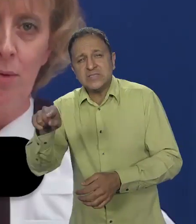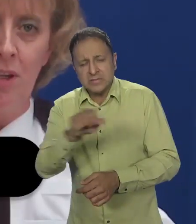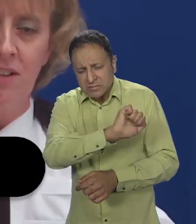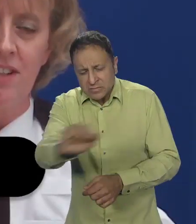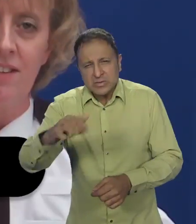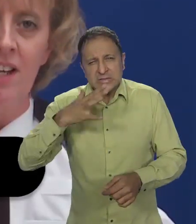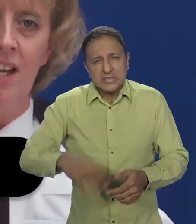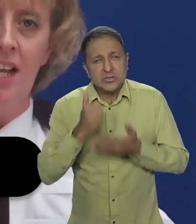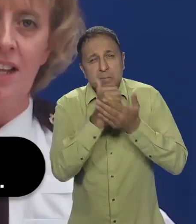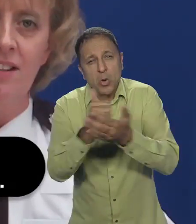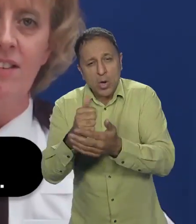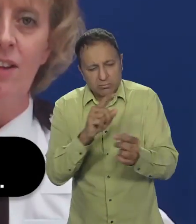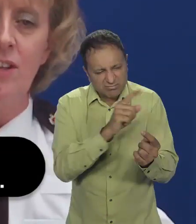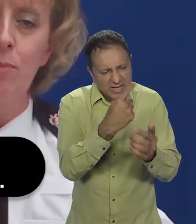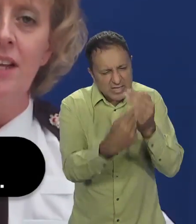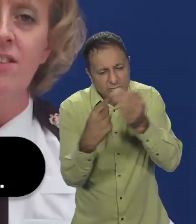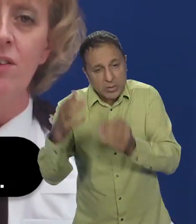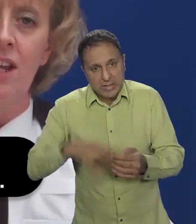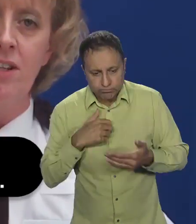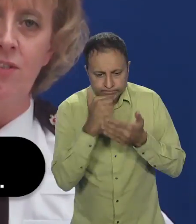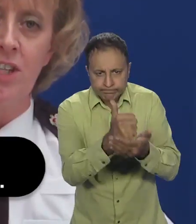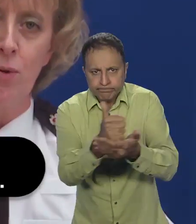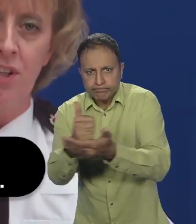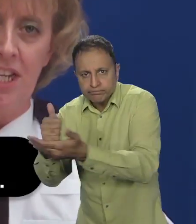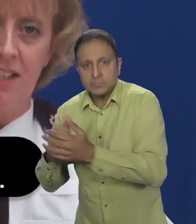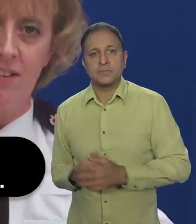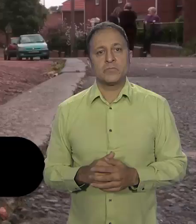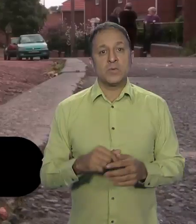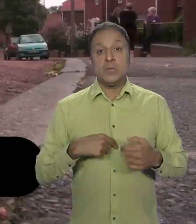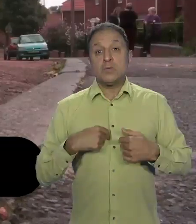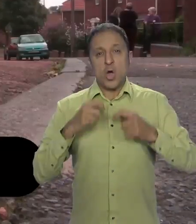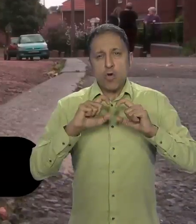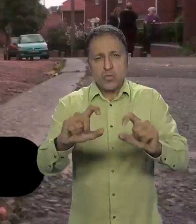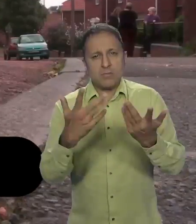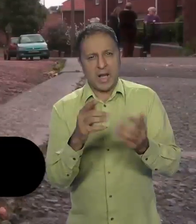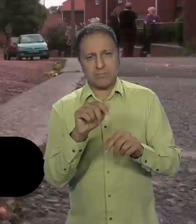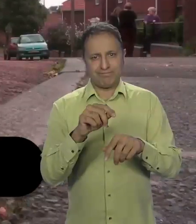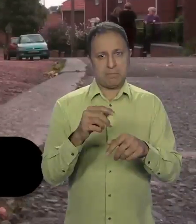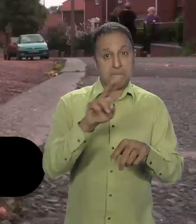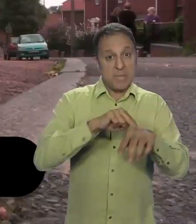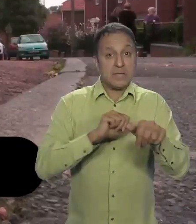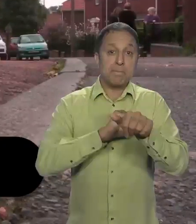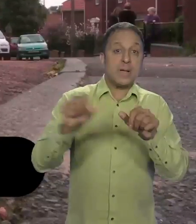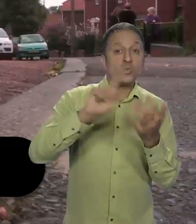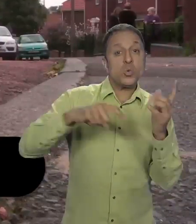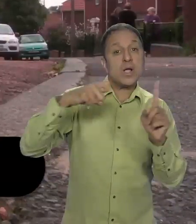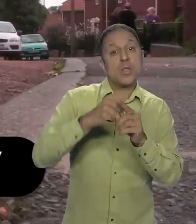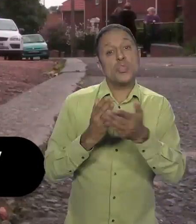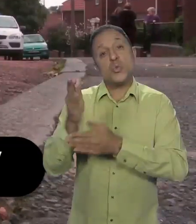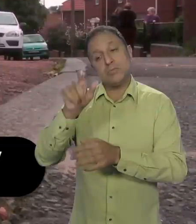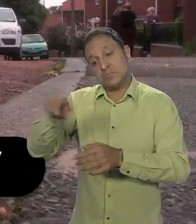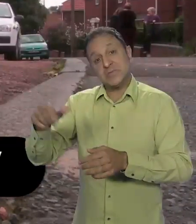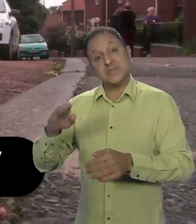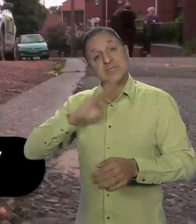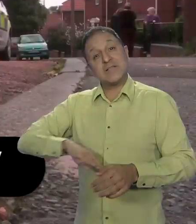in our communities get a service based on their individual needs. We will measure this by maintaining our position